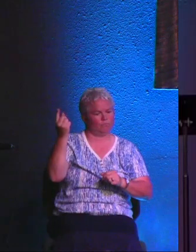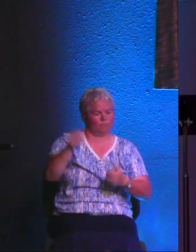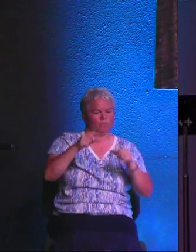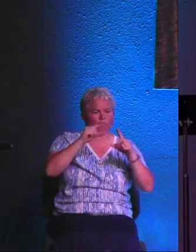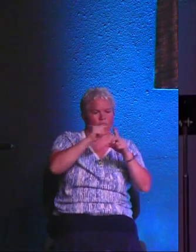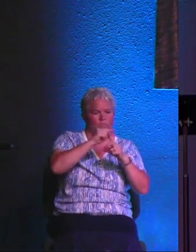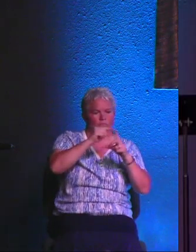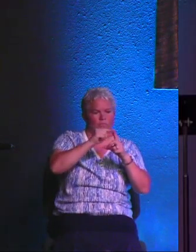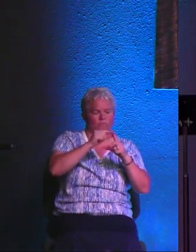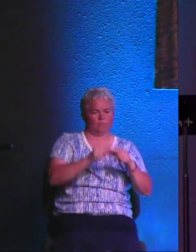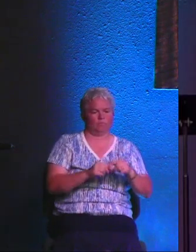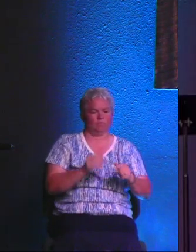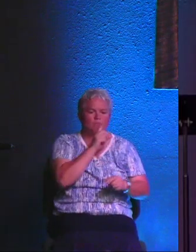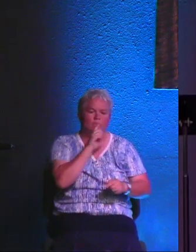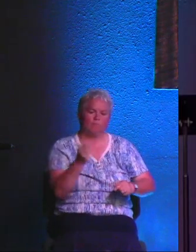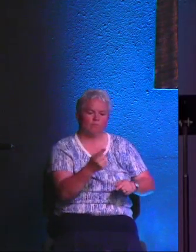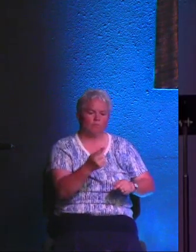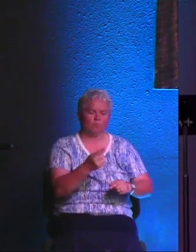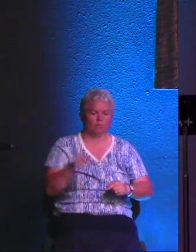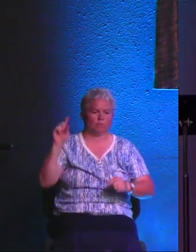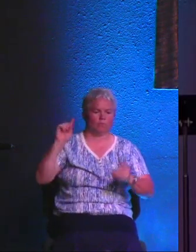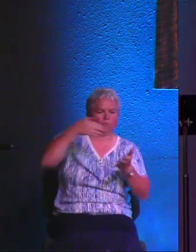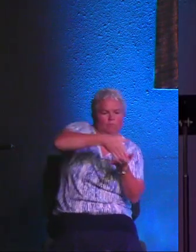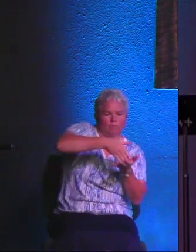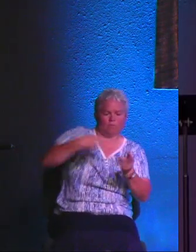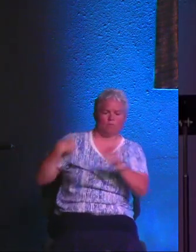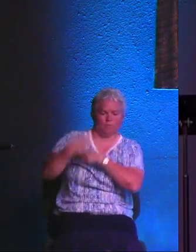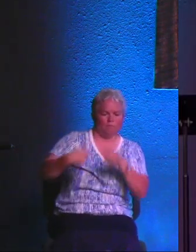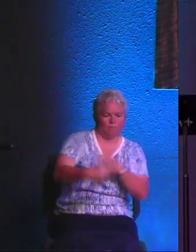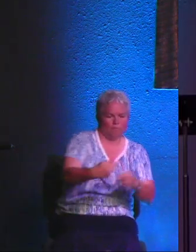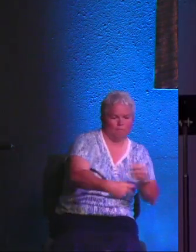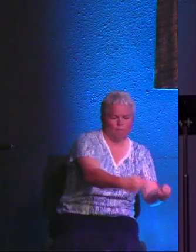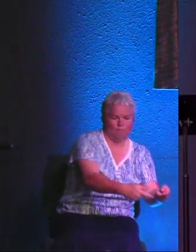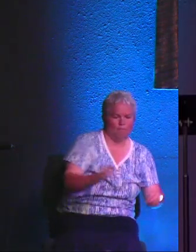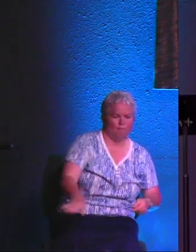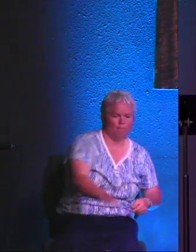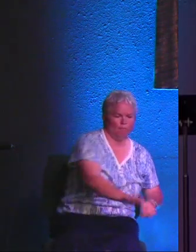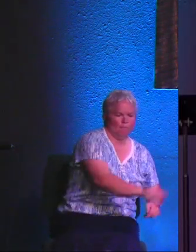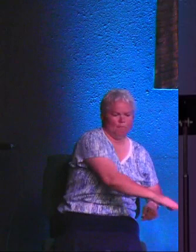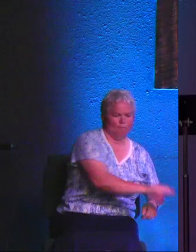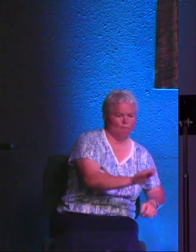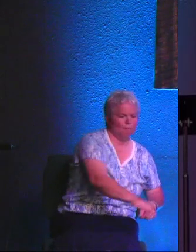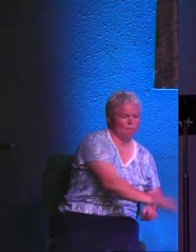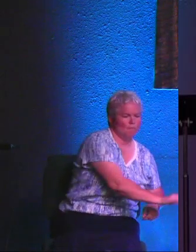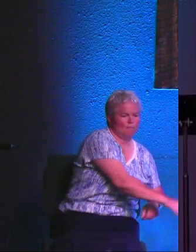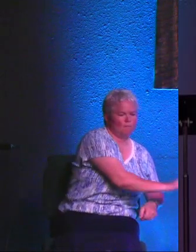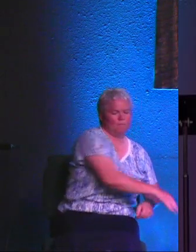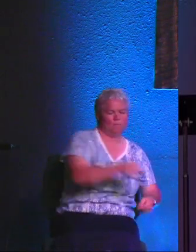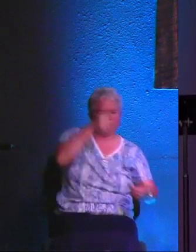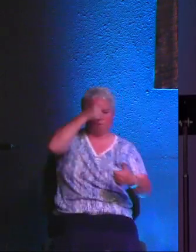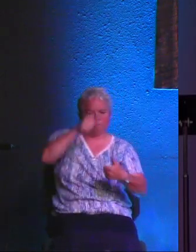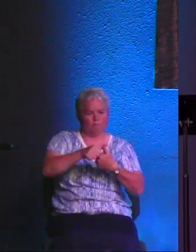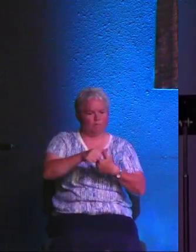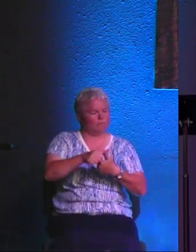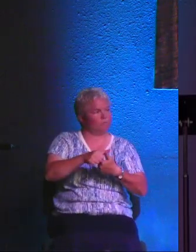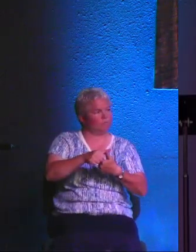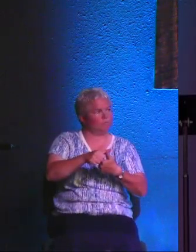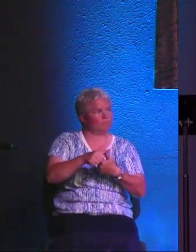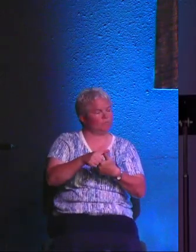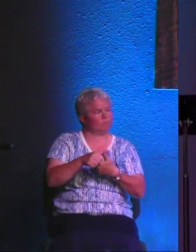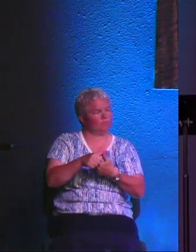the word he commanded for 1,000 generations for your children's children. Remember that.